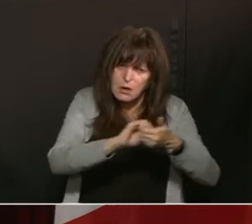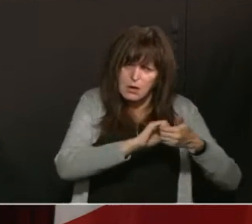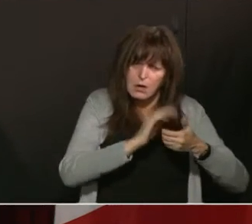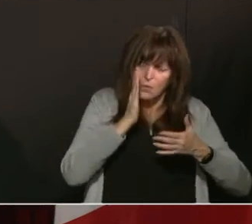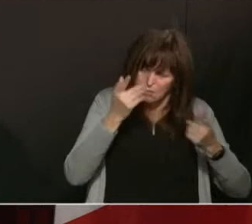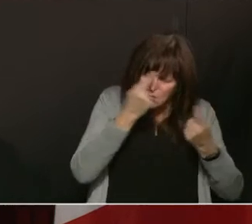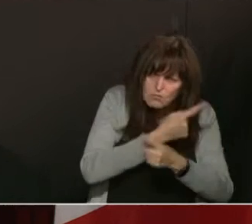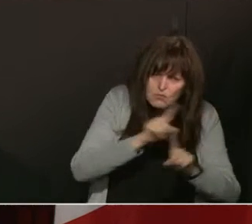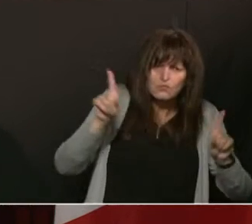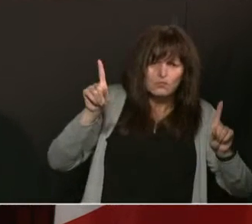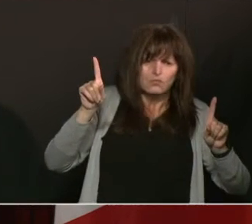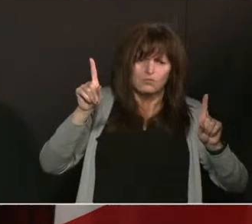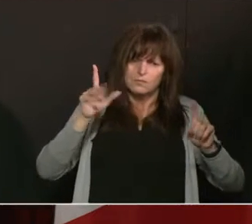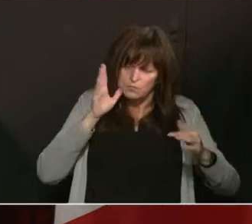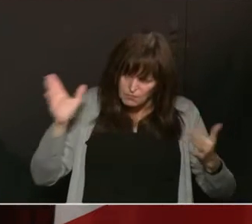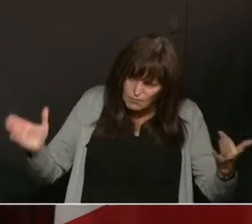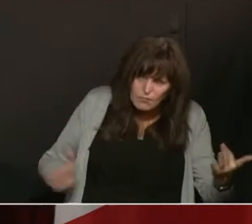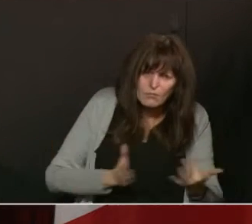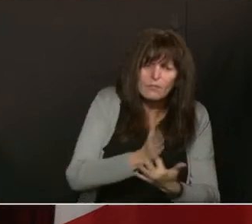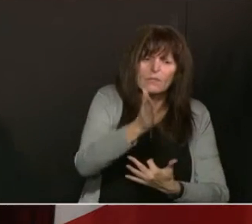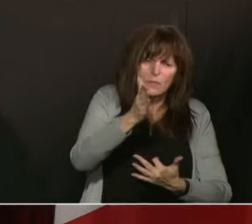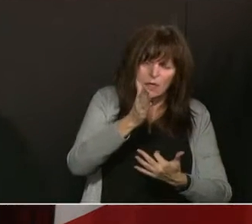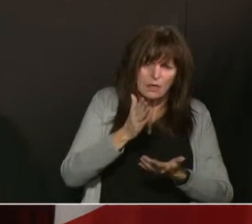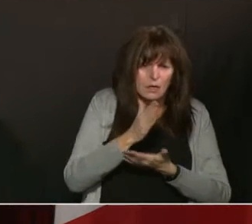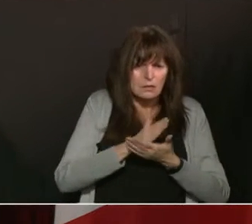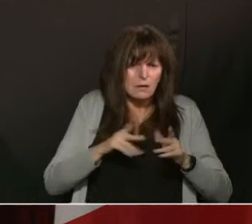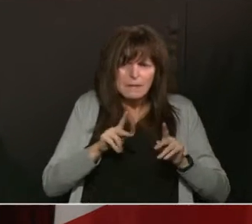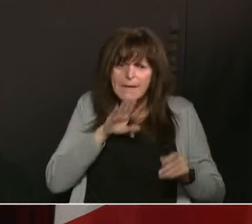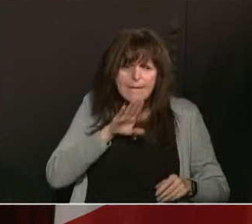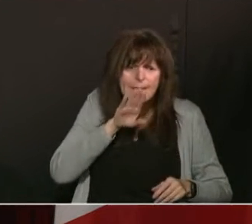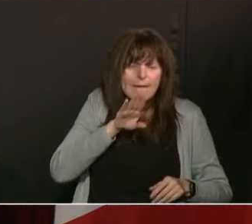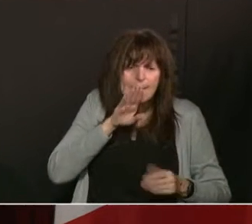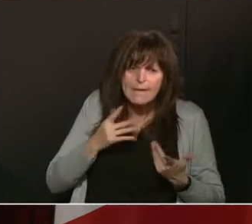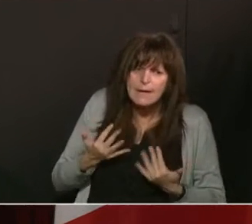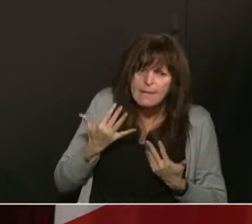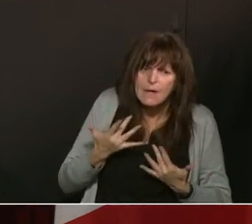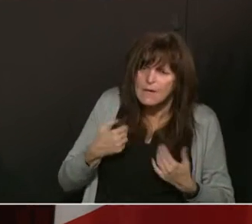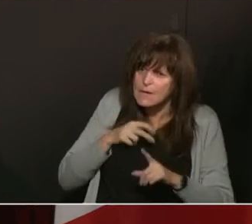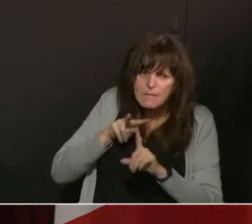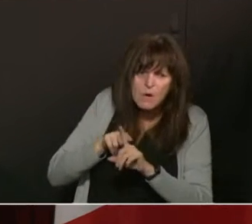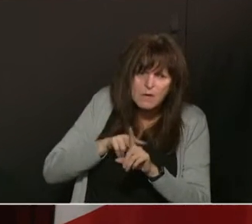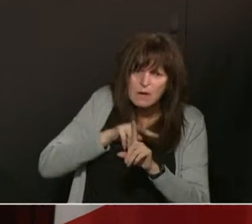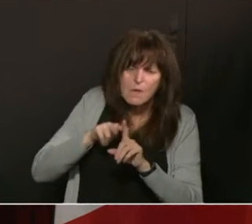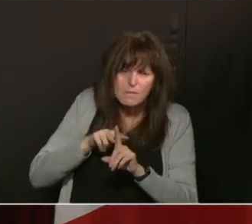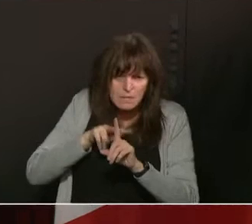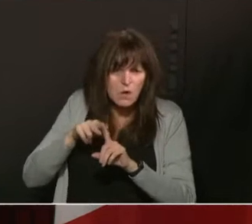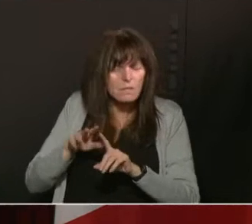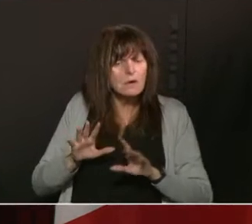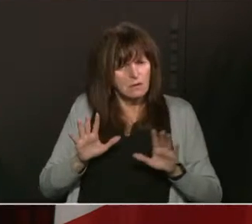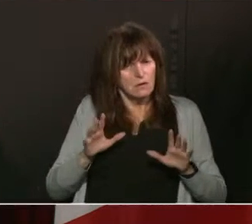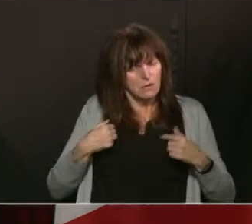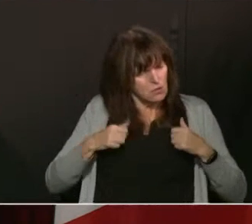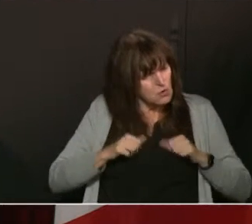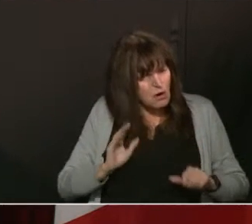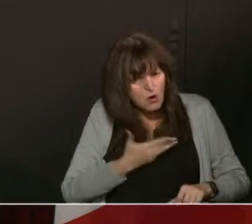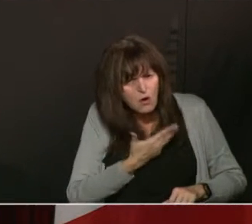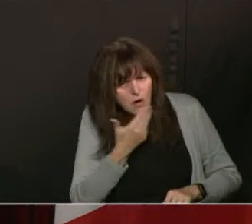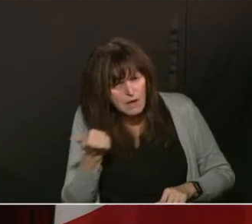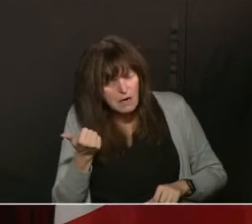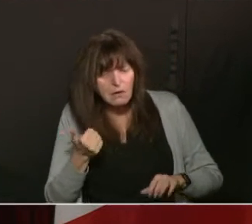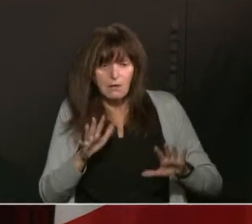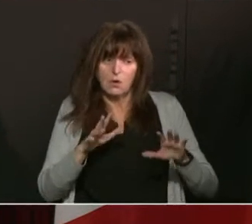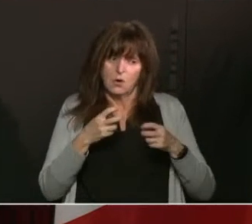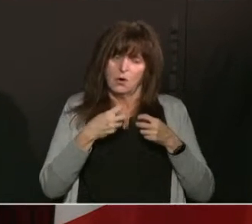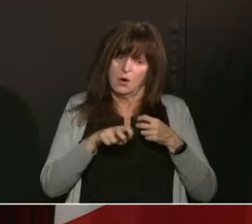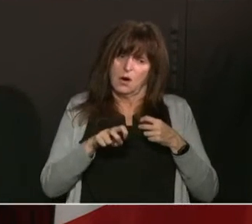the exact time you'd like, but we're doing our best at a very difficult time. And I personally want to